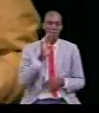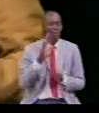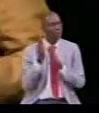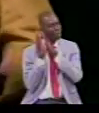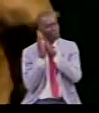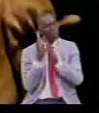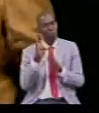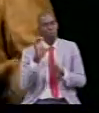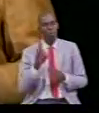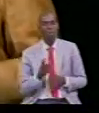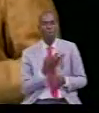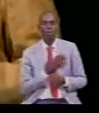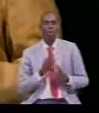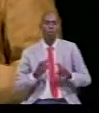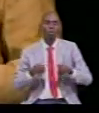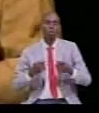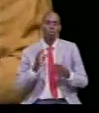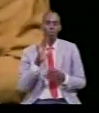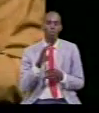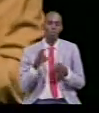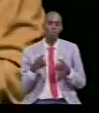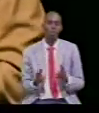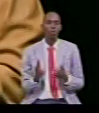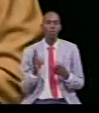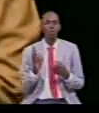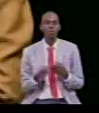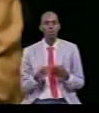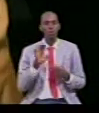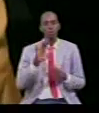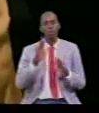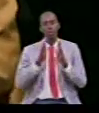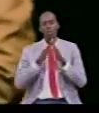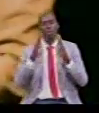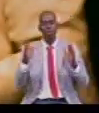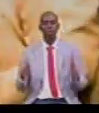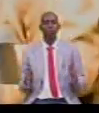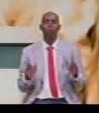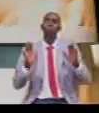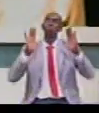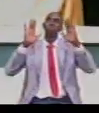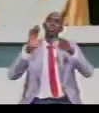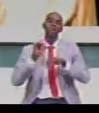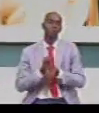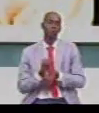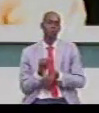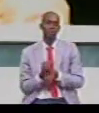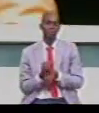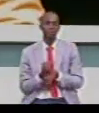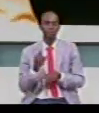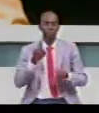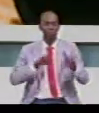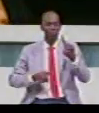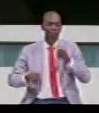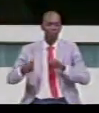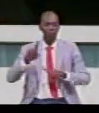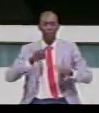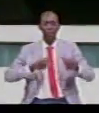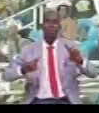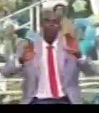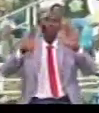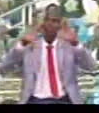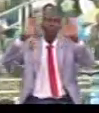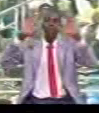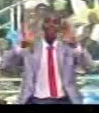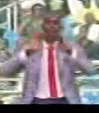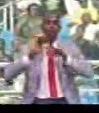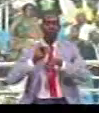and go thy way into thine house. Miracle. Somebody help me shout,